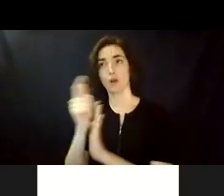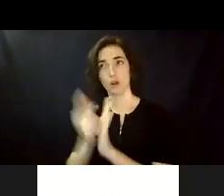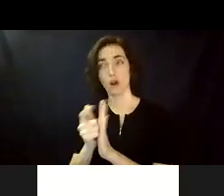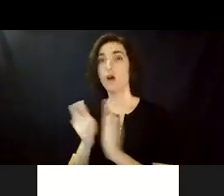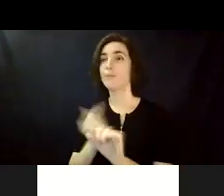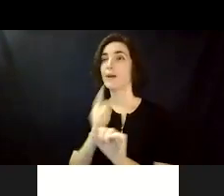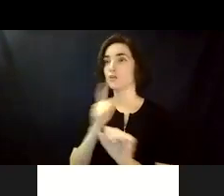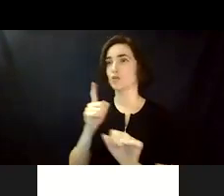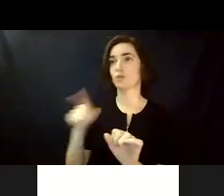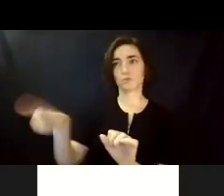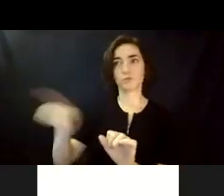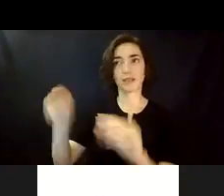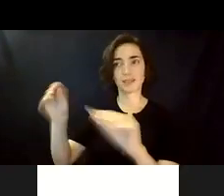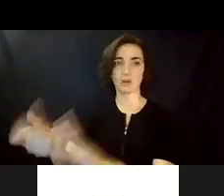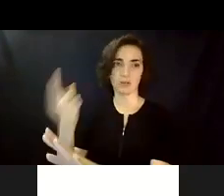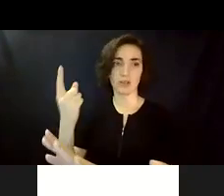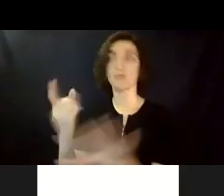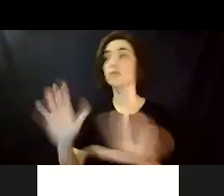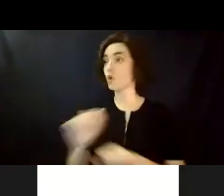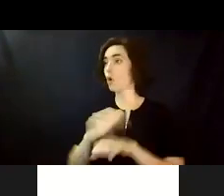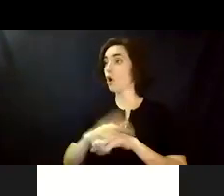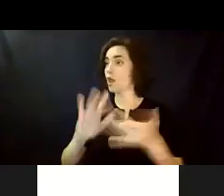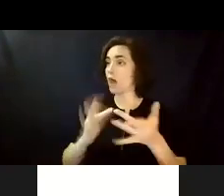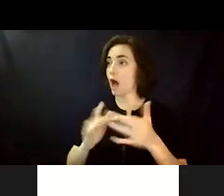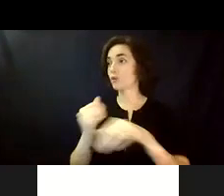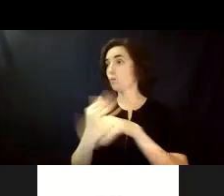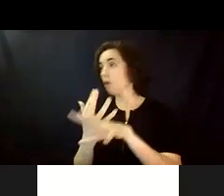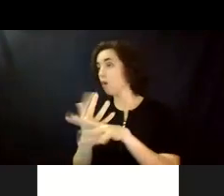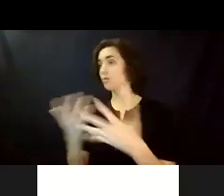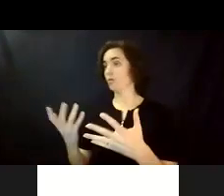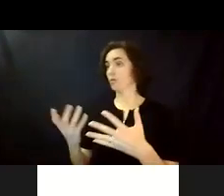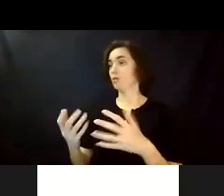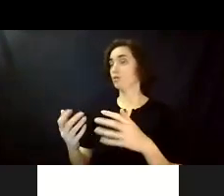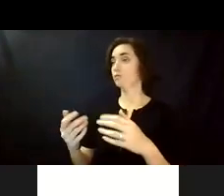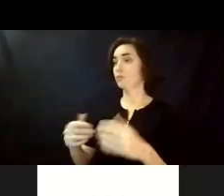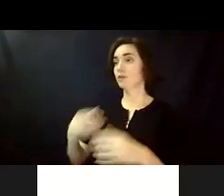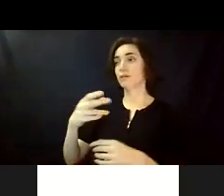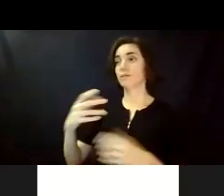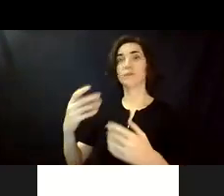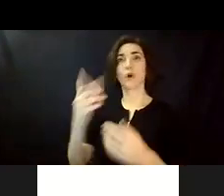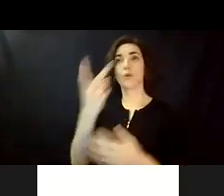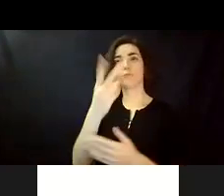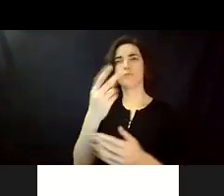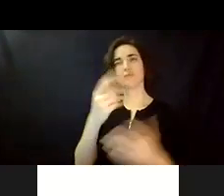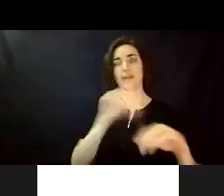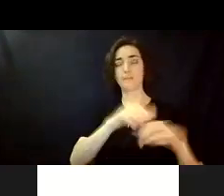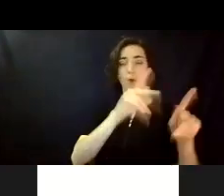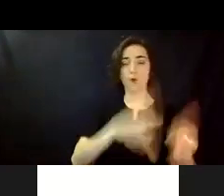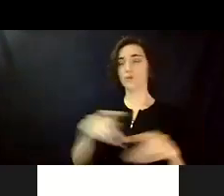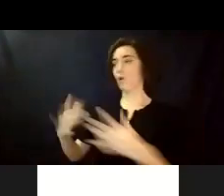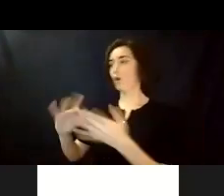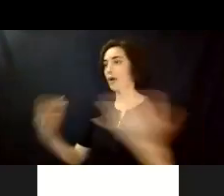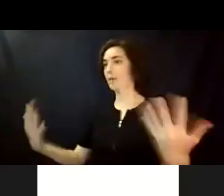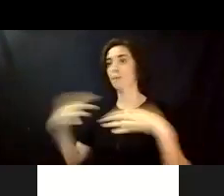we're working online or working remotely or doing hybrid courses, that they still have to provide the accommodations